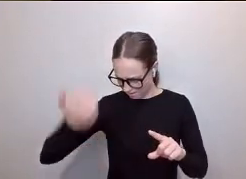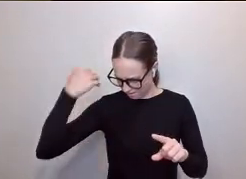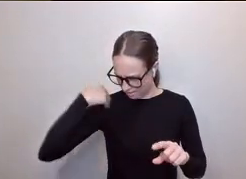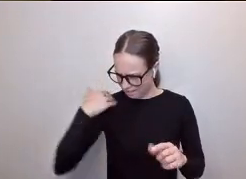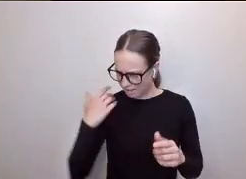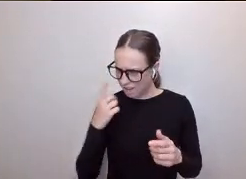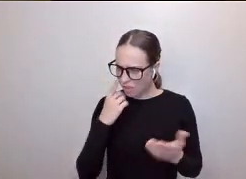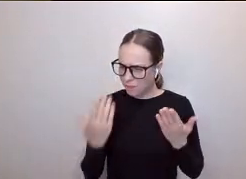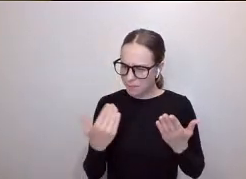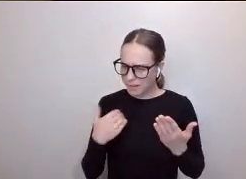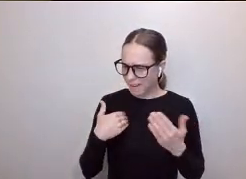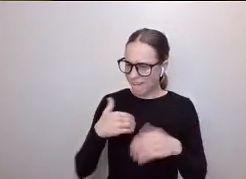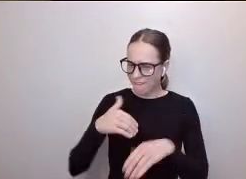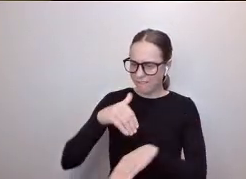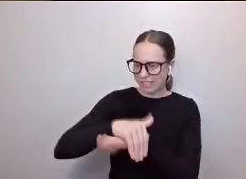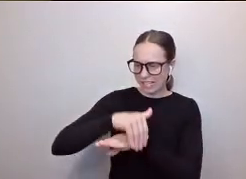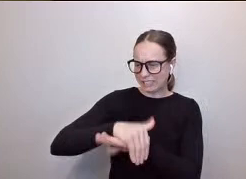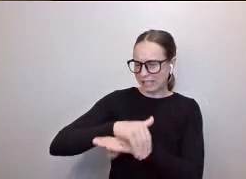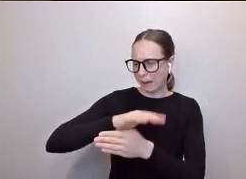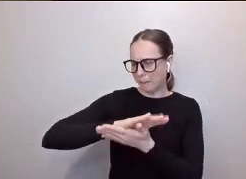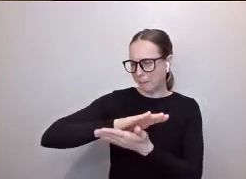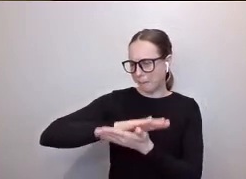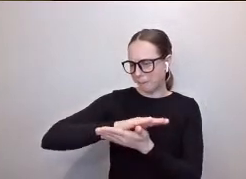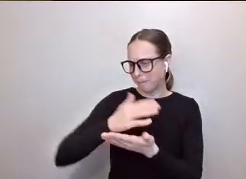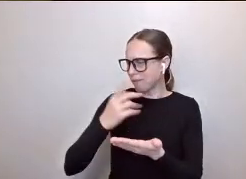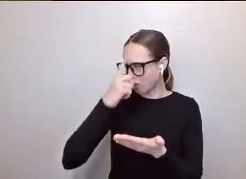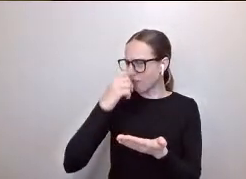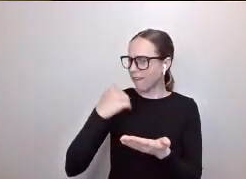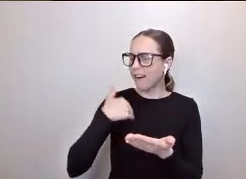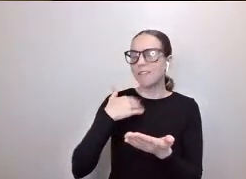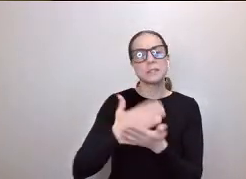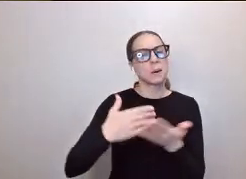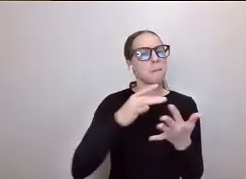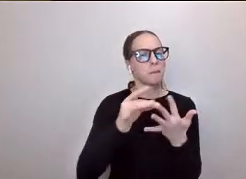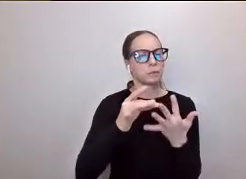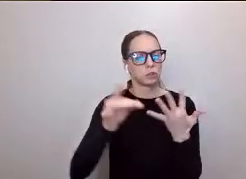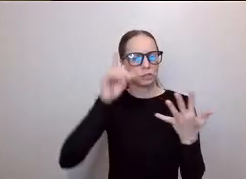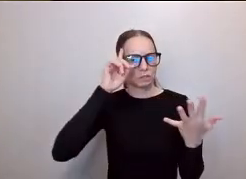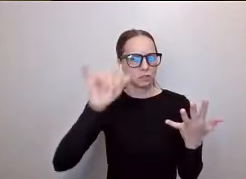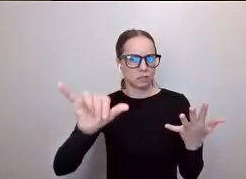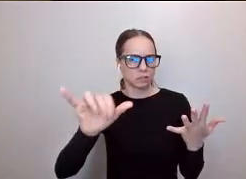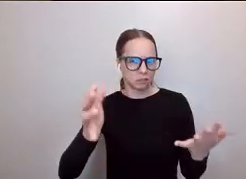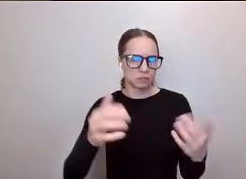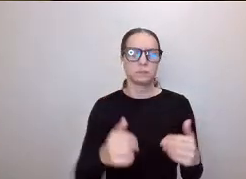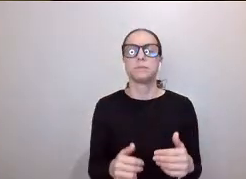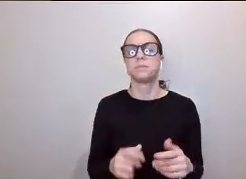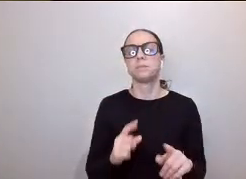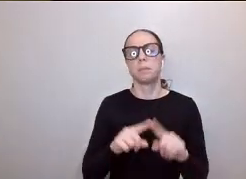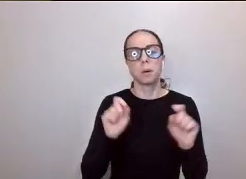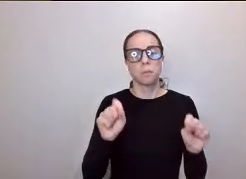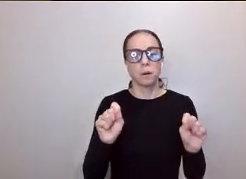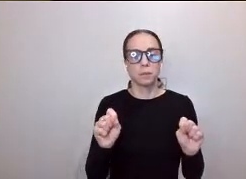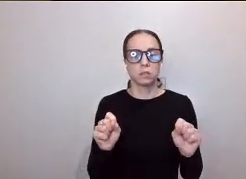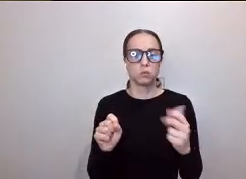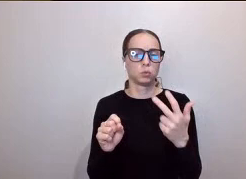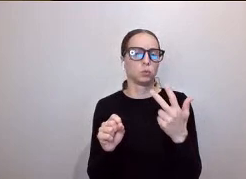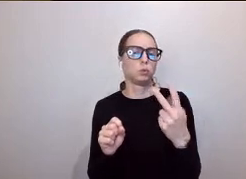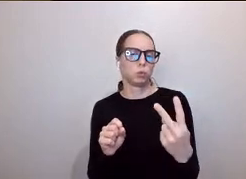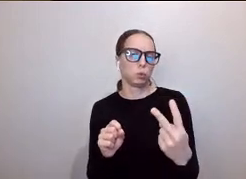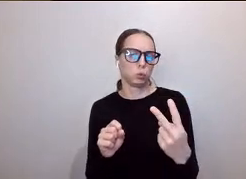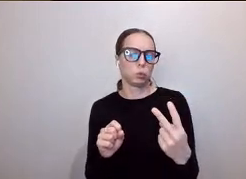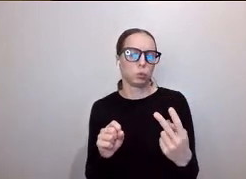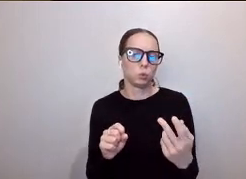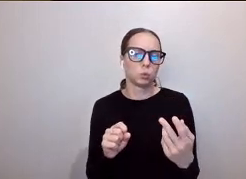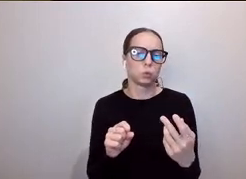So there are some options of doing that, but there's probably two bottlenecks that we're looking at dealing